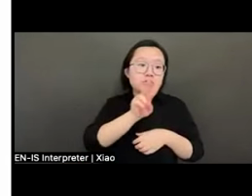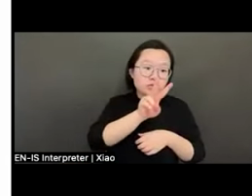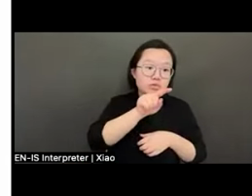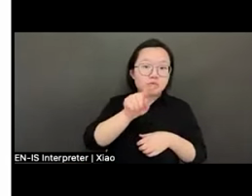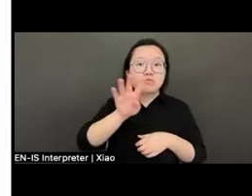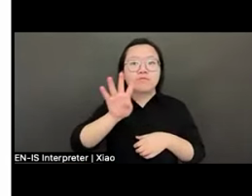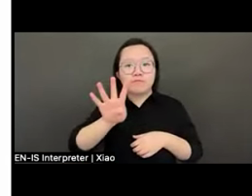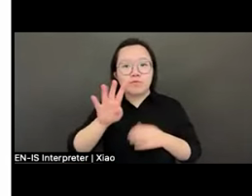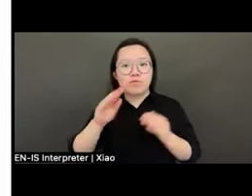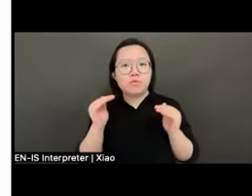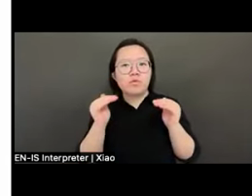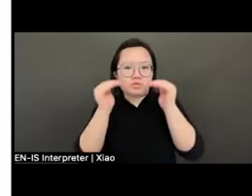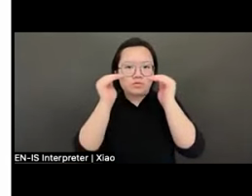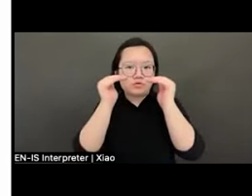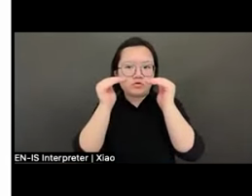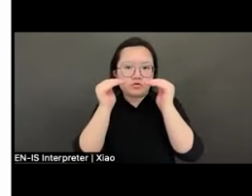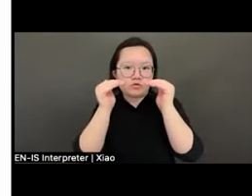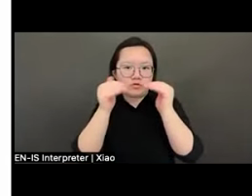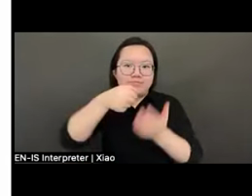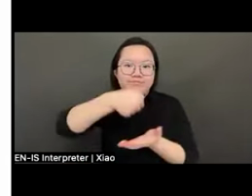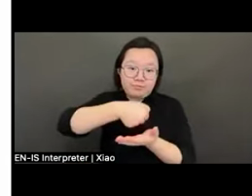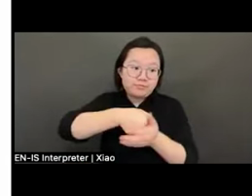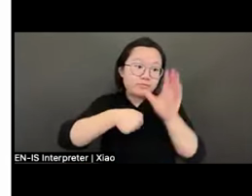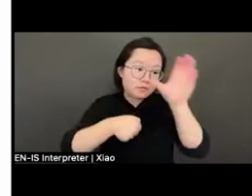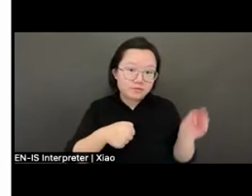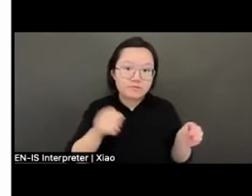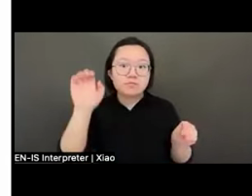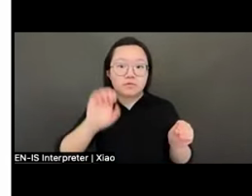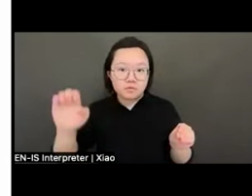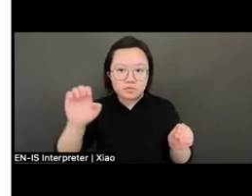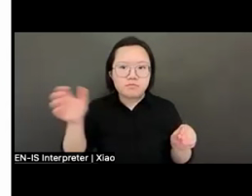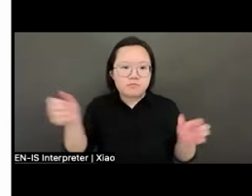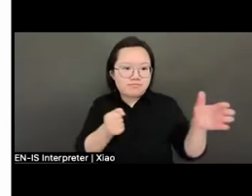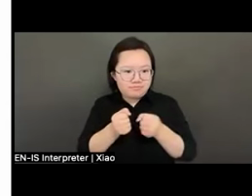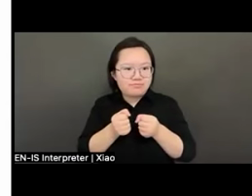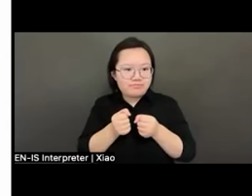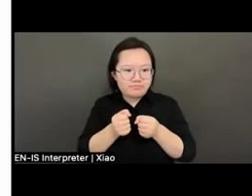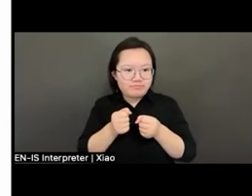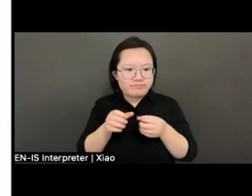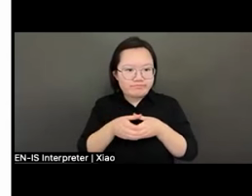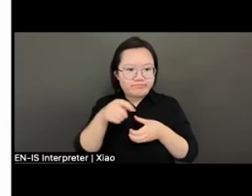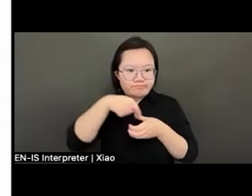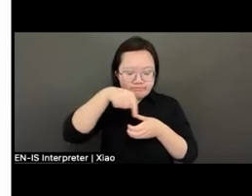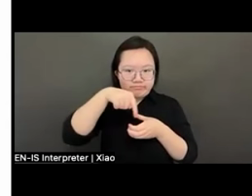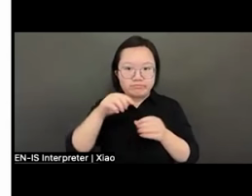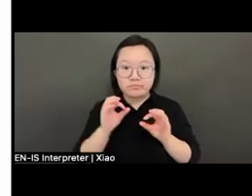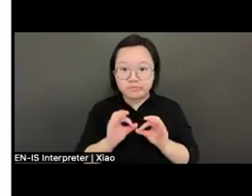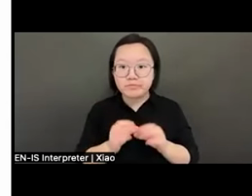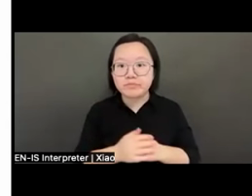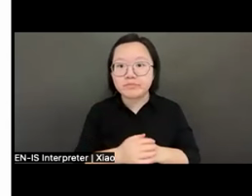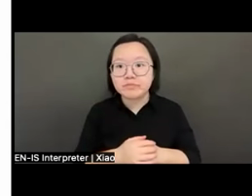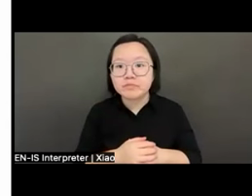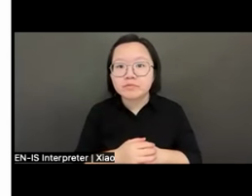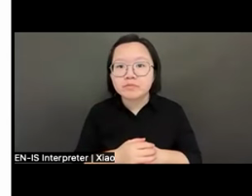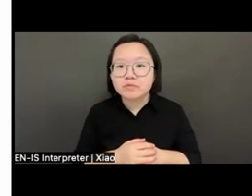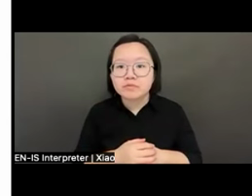So for cooperation grants, there are 4 main focus areas that will also need to be reflected in the narrative